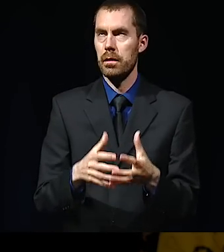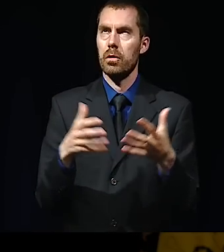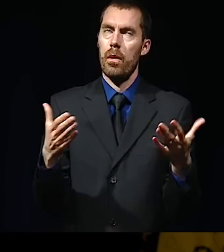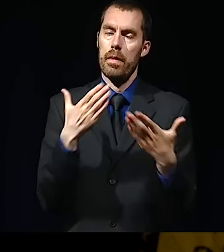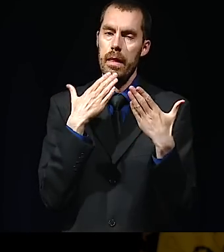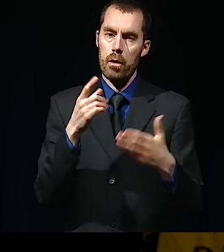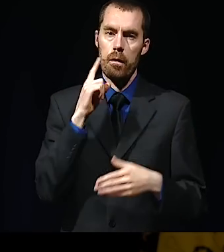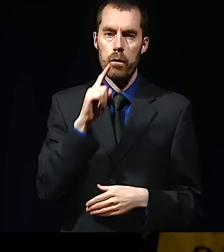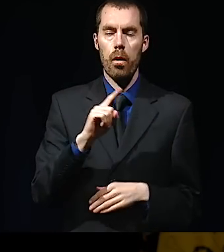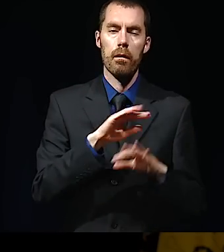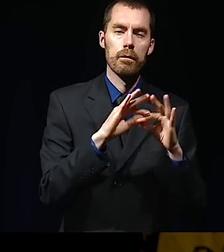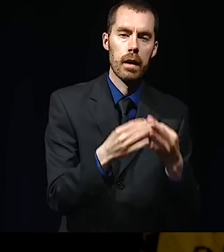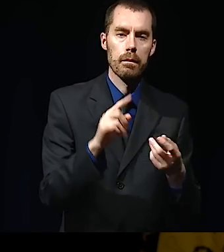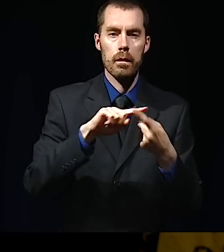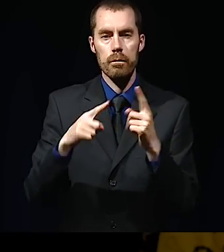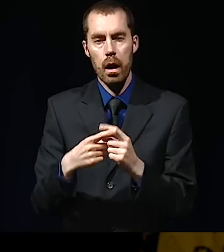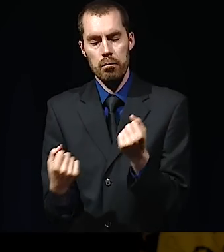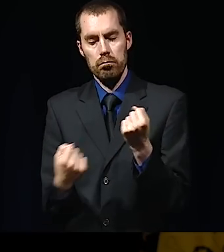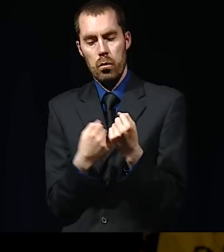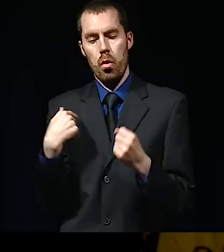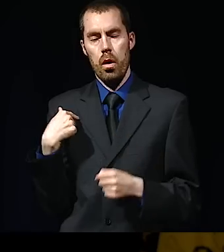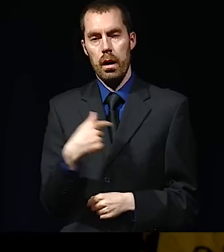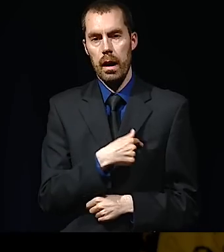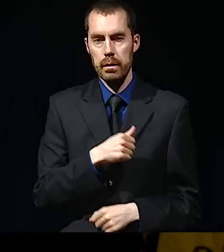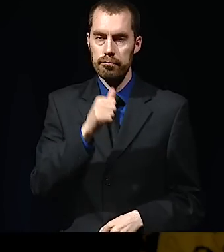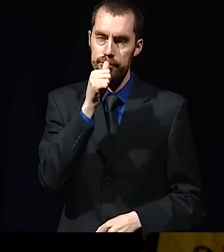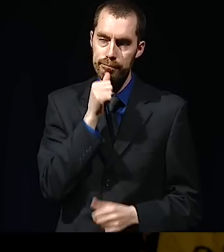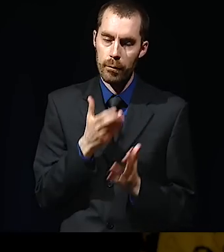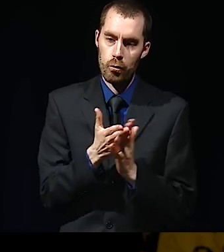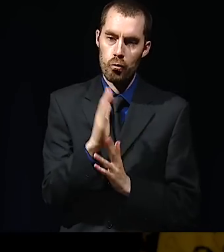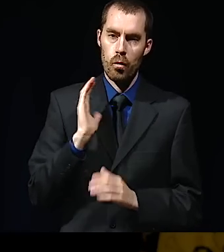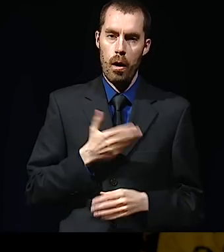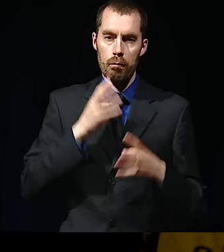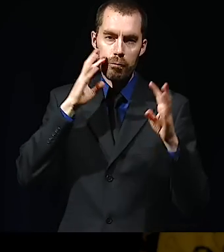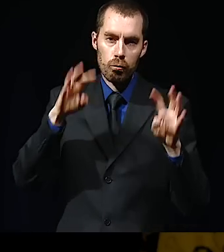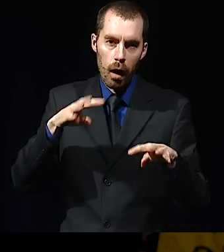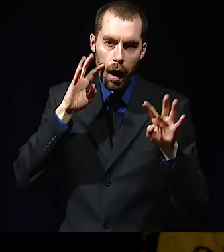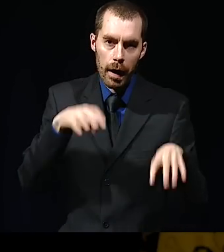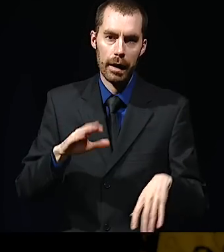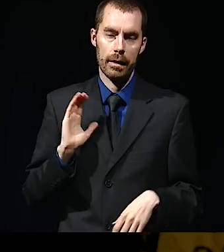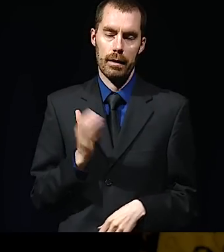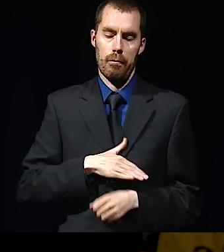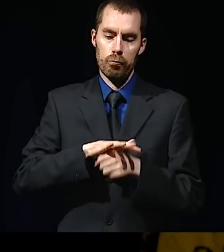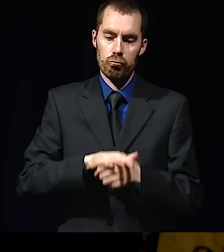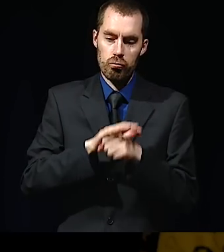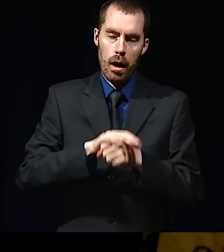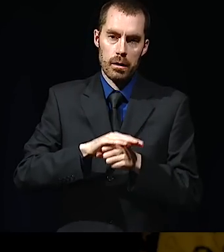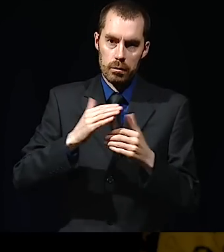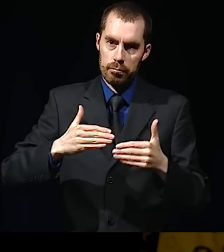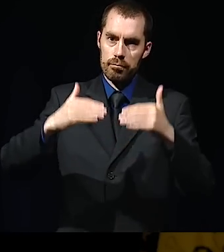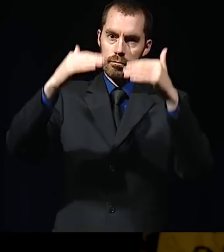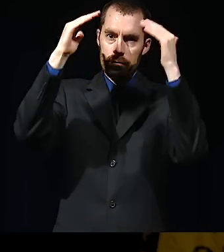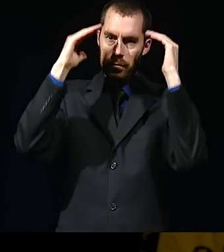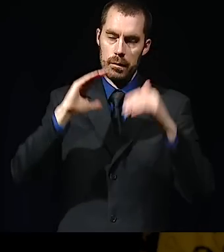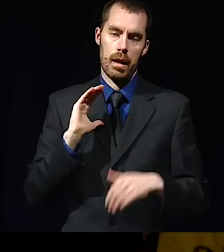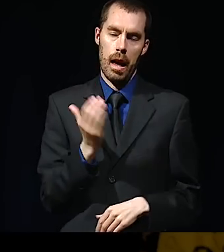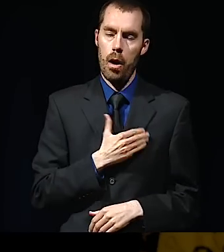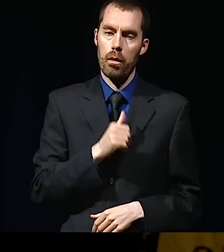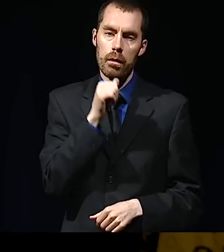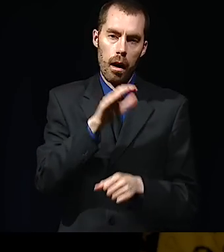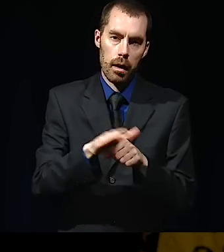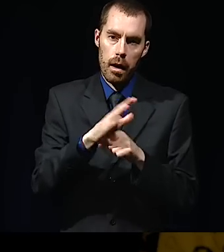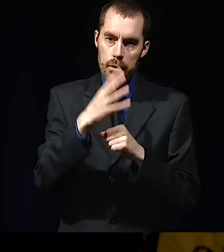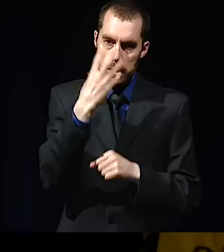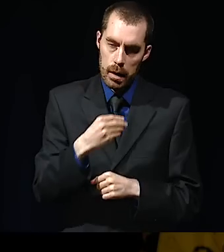our loved ones who supported us and endured our many episodes of crying, self-diagnosed stress overload, and delirium caused by lack of